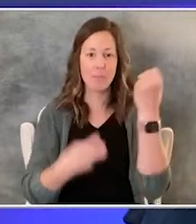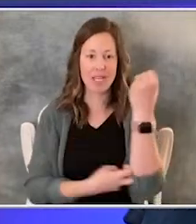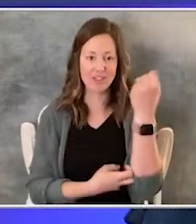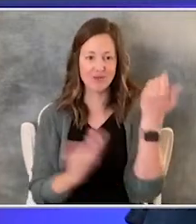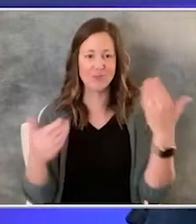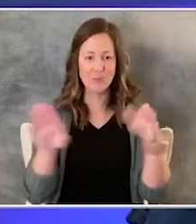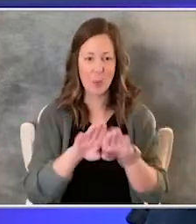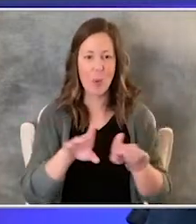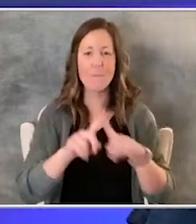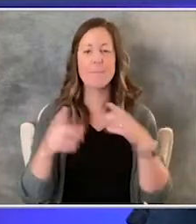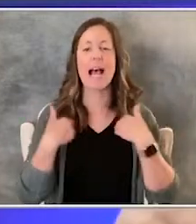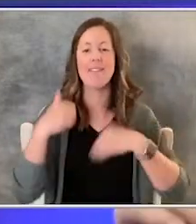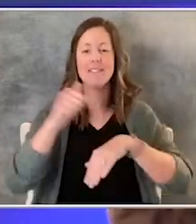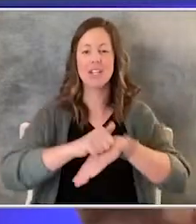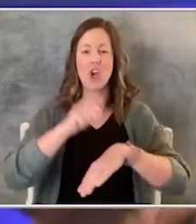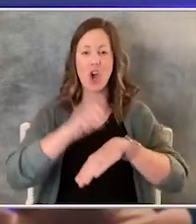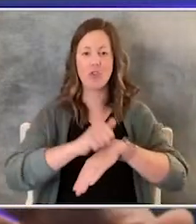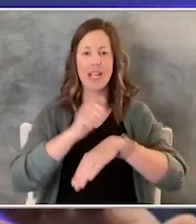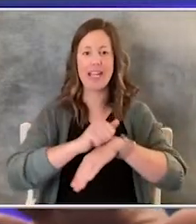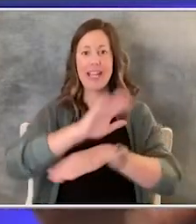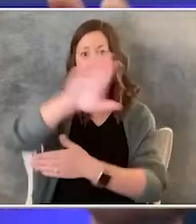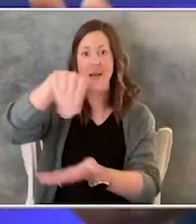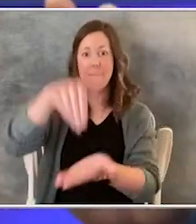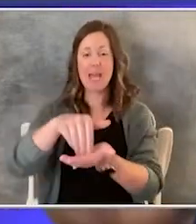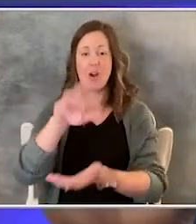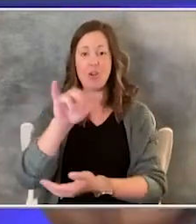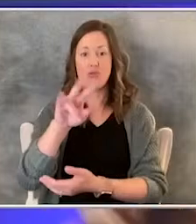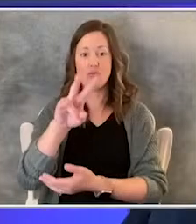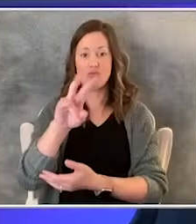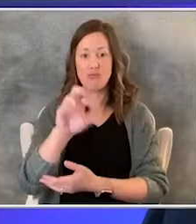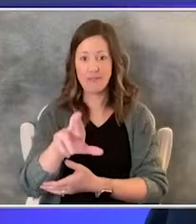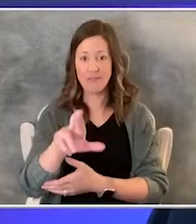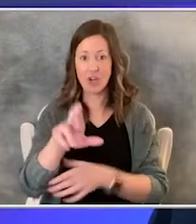that that procedures like this, people